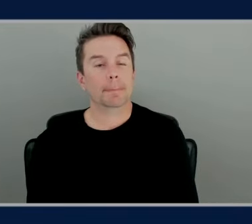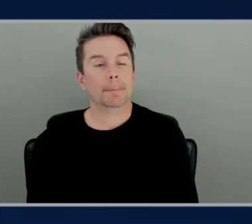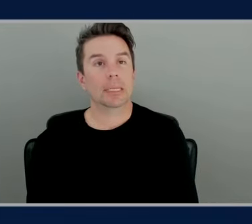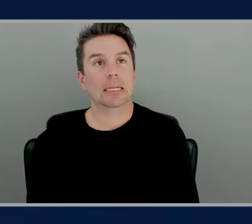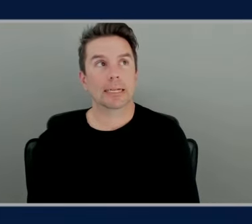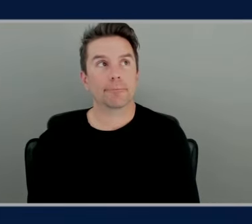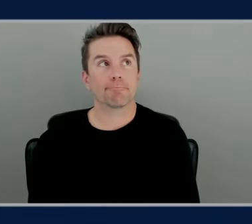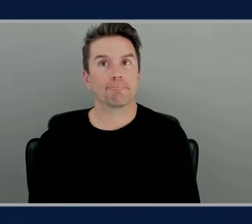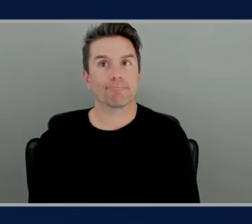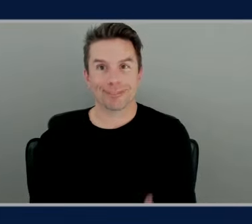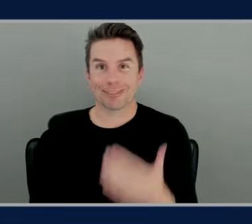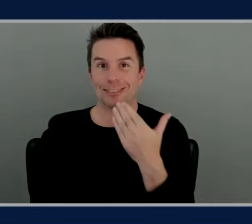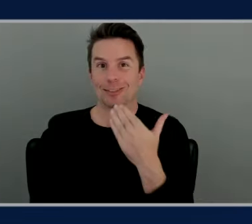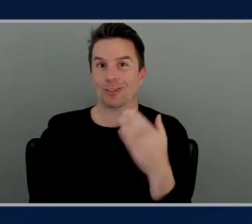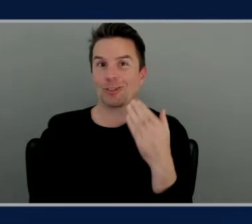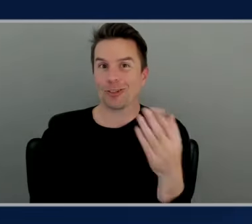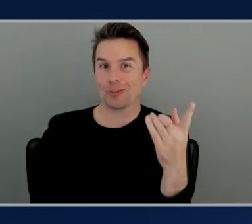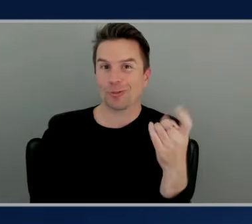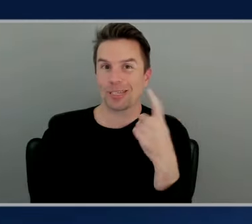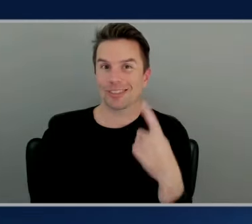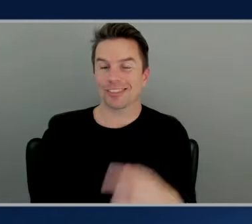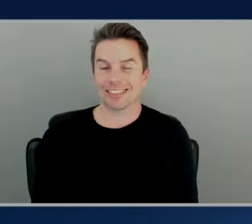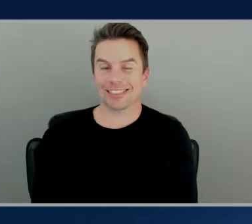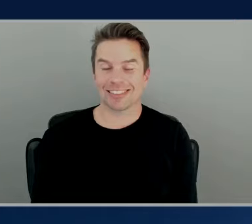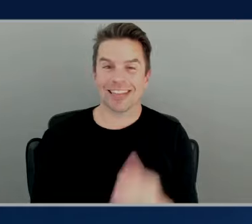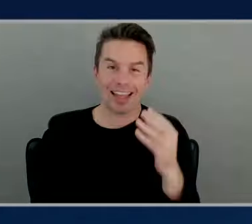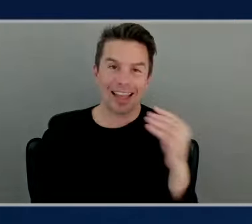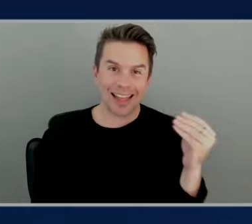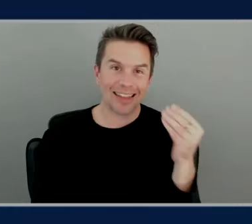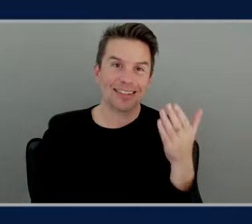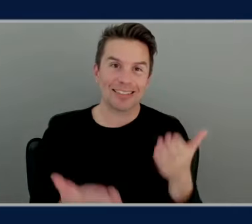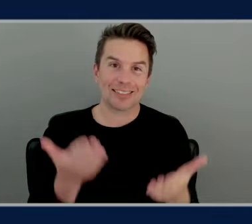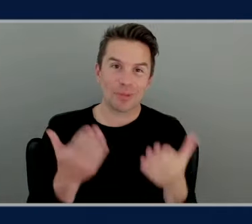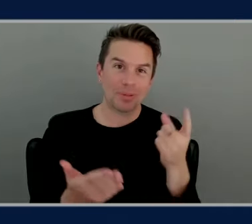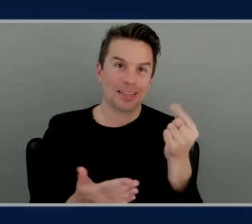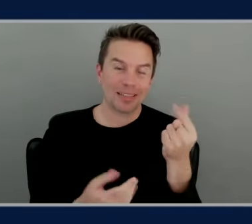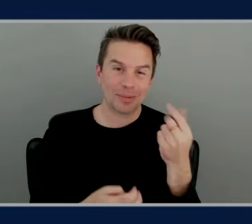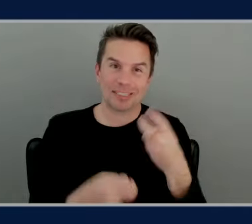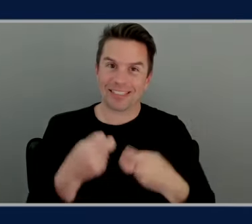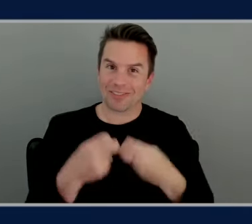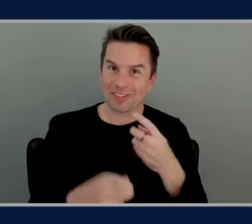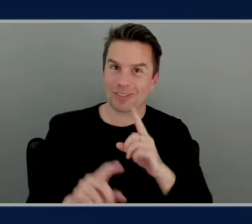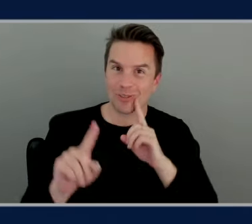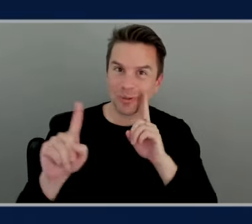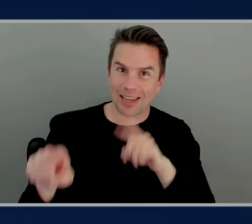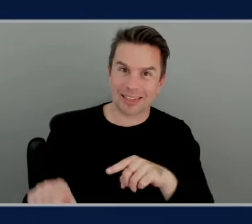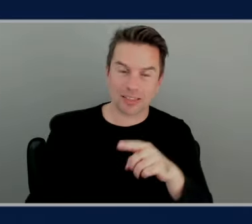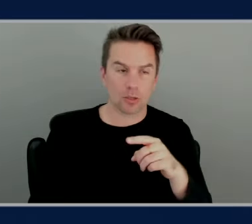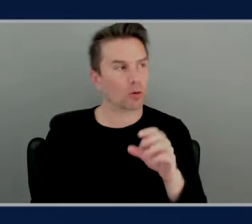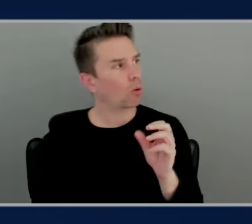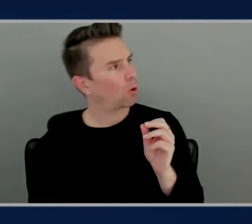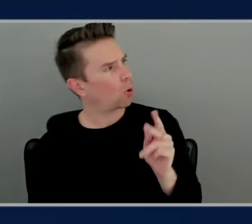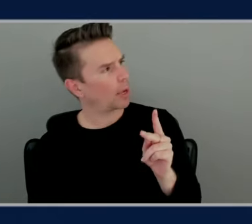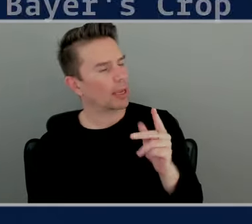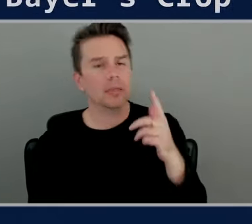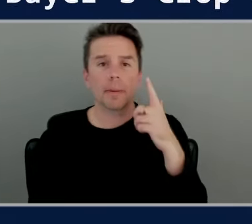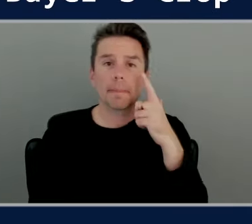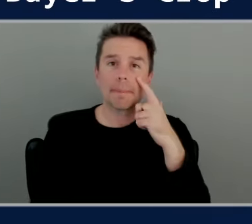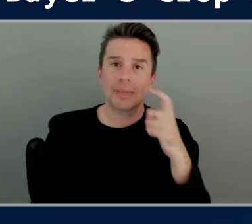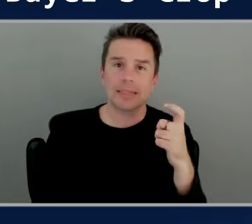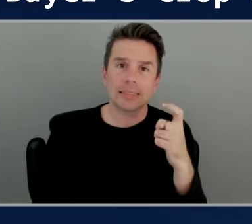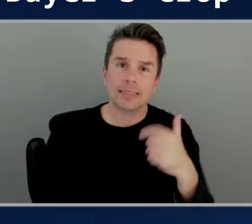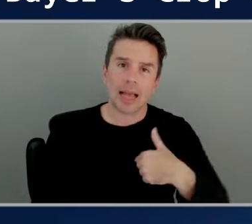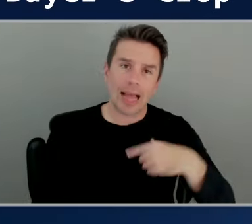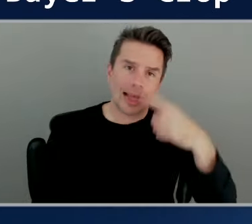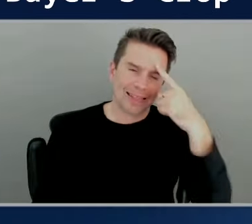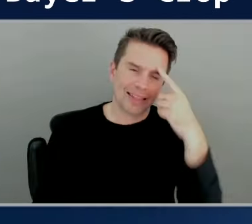That's a good question. And it's maybe a little bit hard to answer because I think for this reason, I think a lot of the things